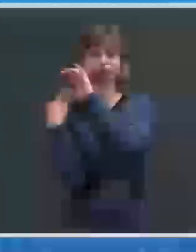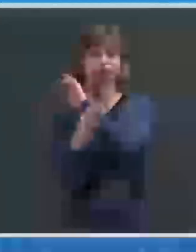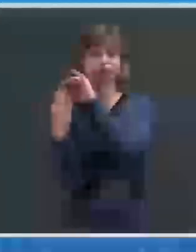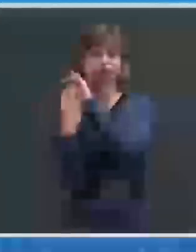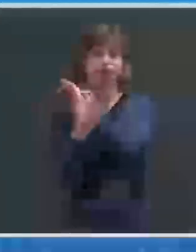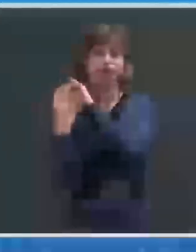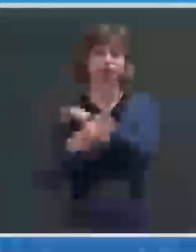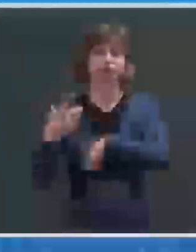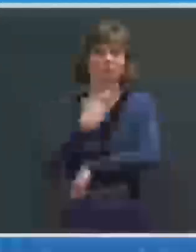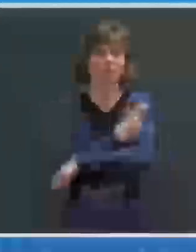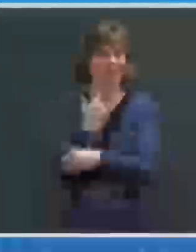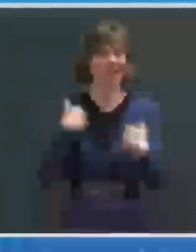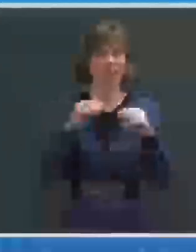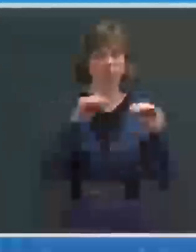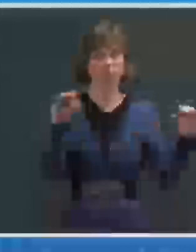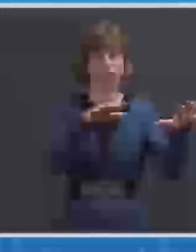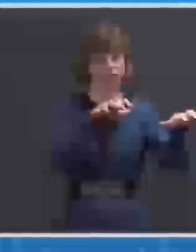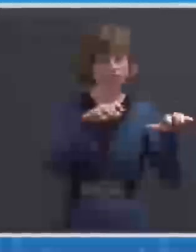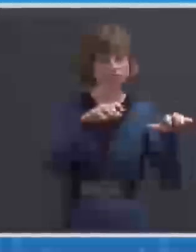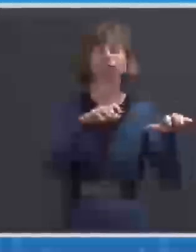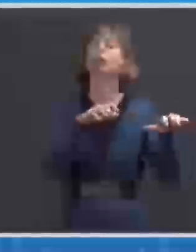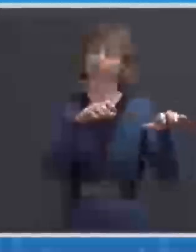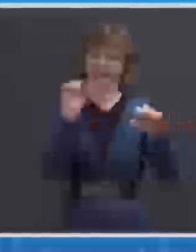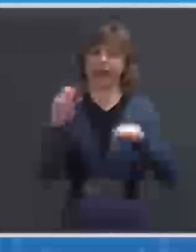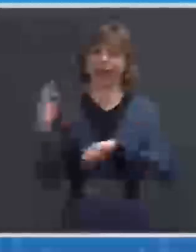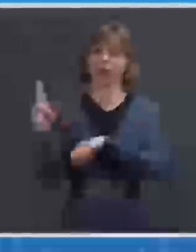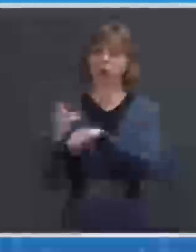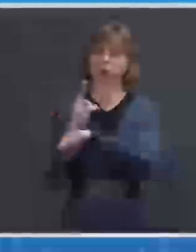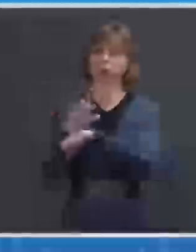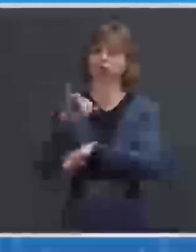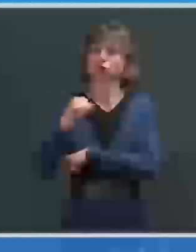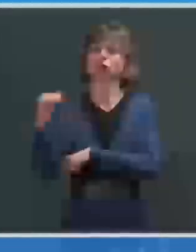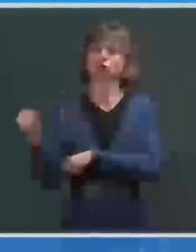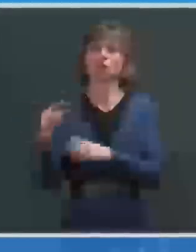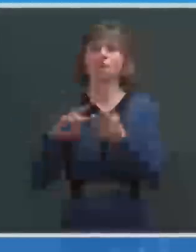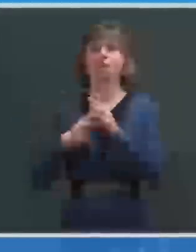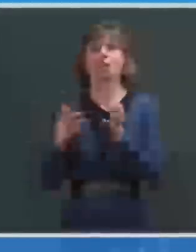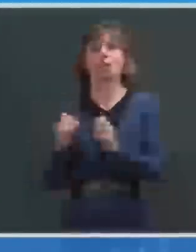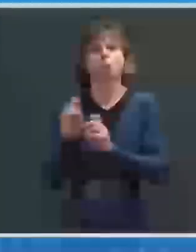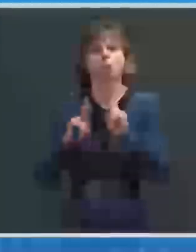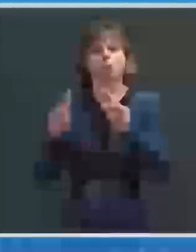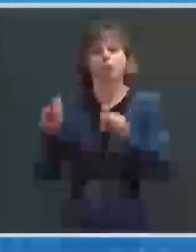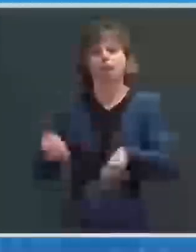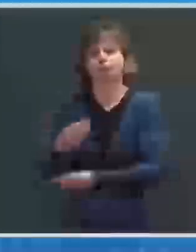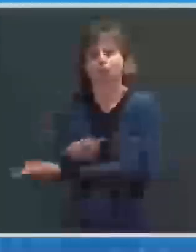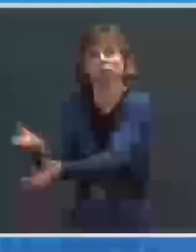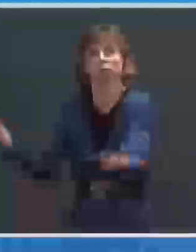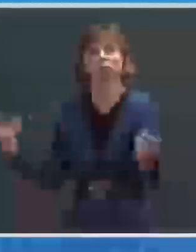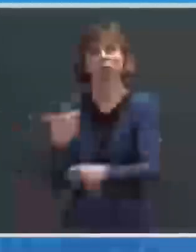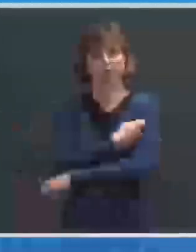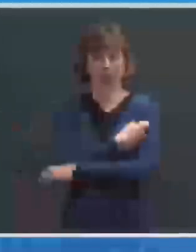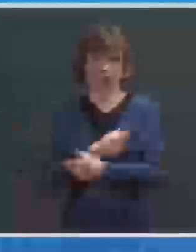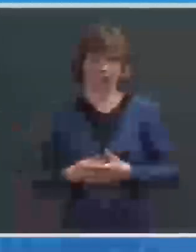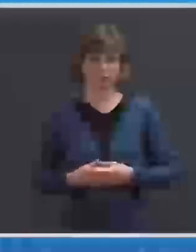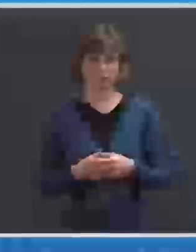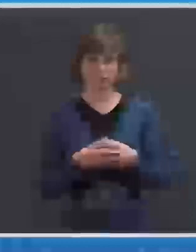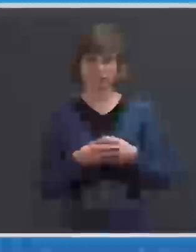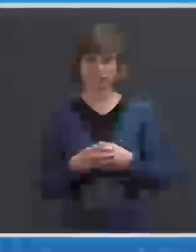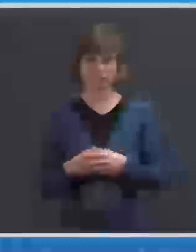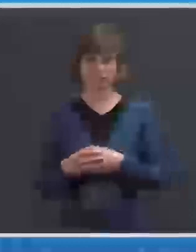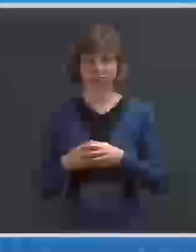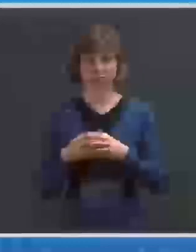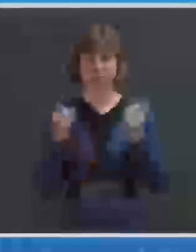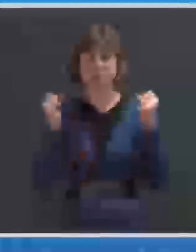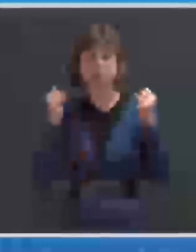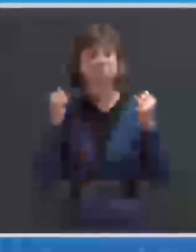may be able to use the Janssen vaccine, increasing access to more communities. I know that many Americans look forward to rolling up their sleeves